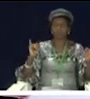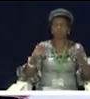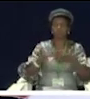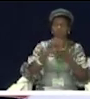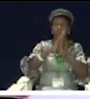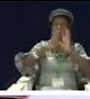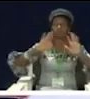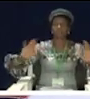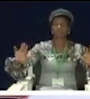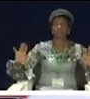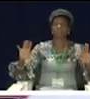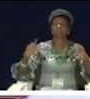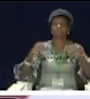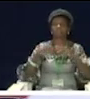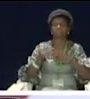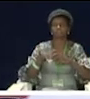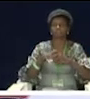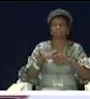peace.